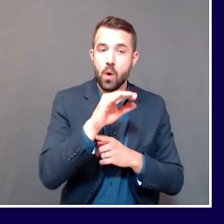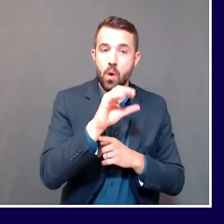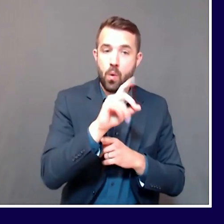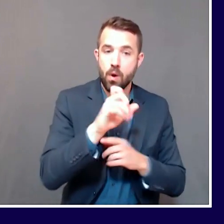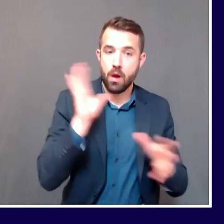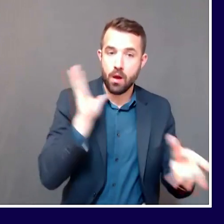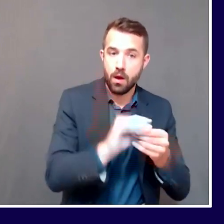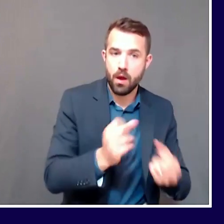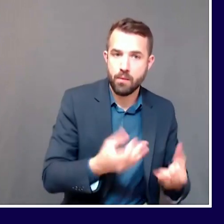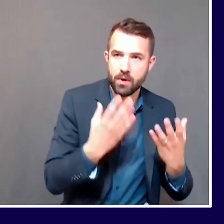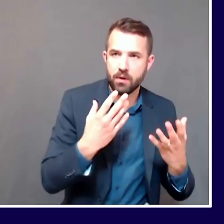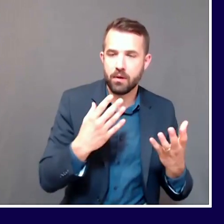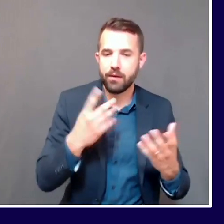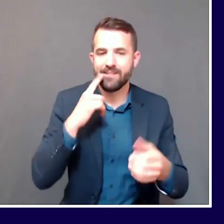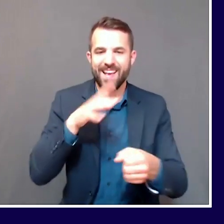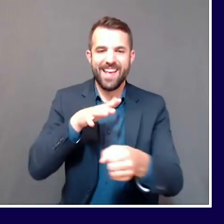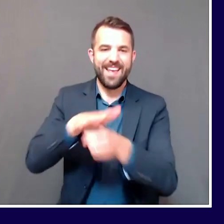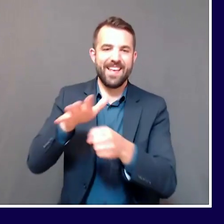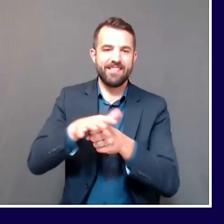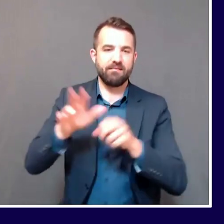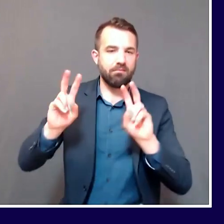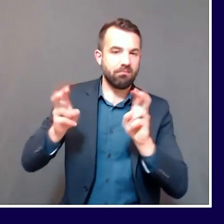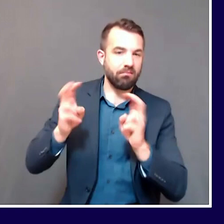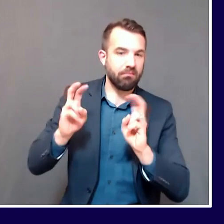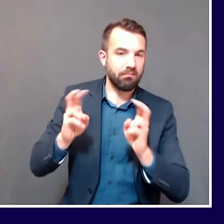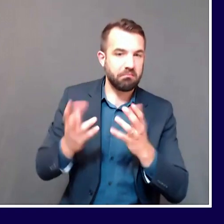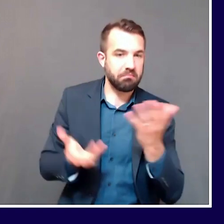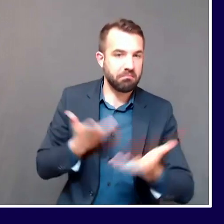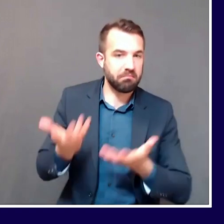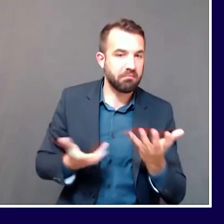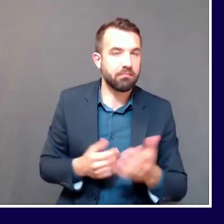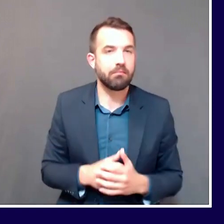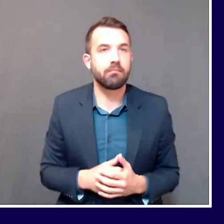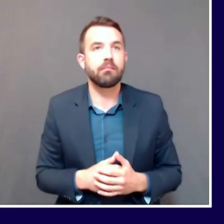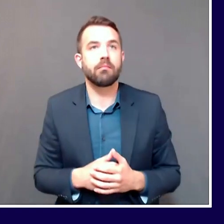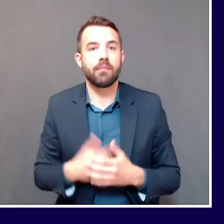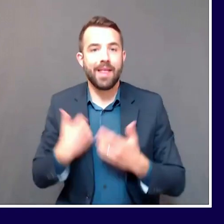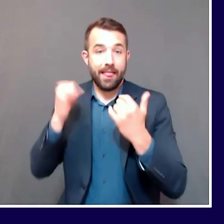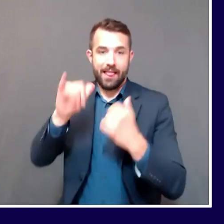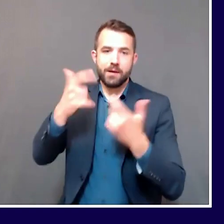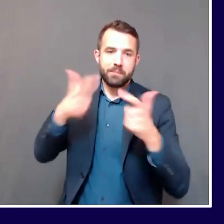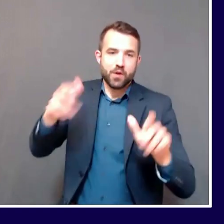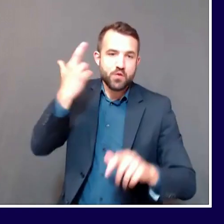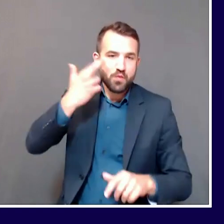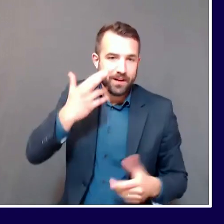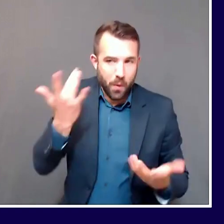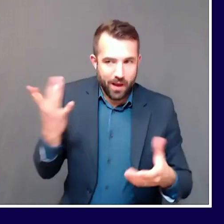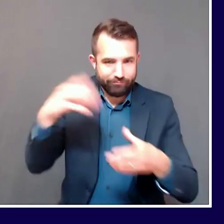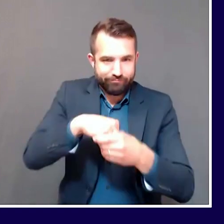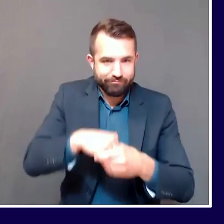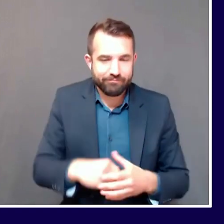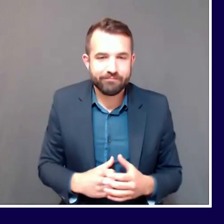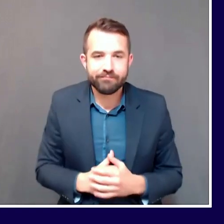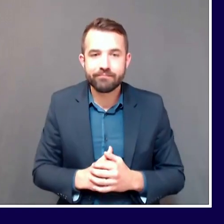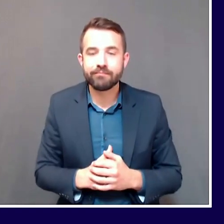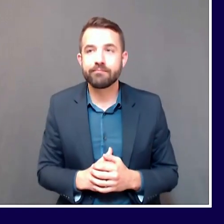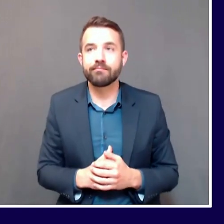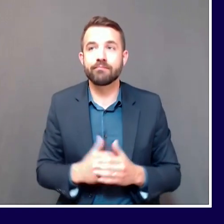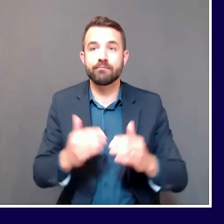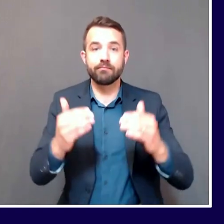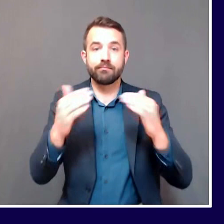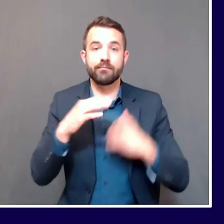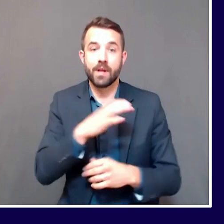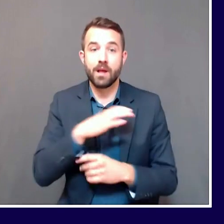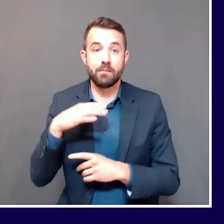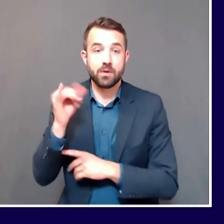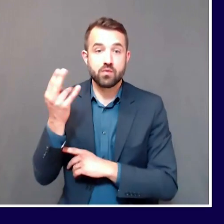level? That is a very big part of it. That is a very big part of it. Okay, great. And Commissioner Johnson, I wanted to ask you